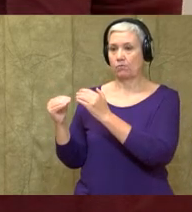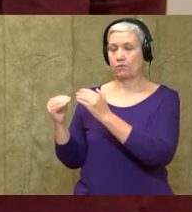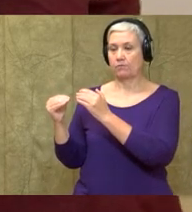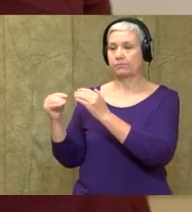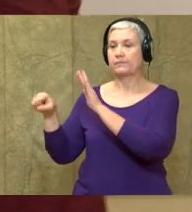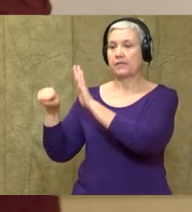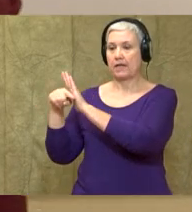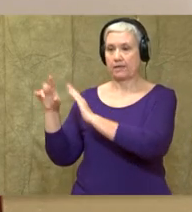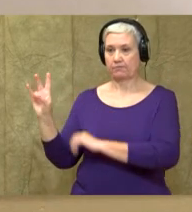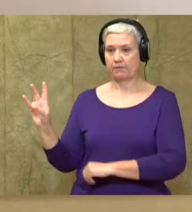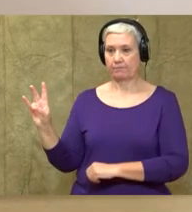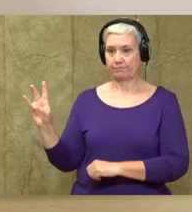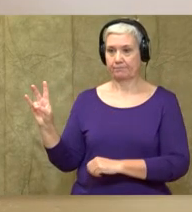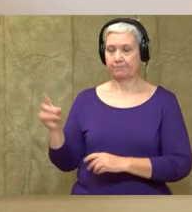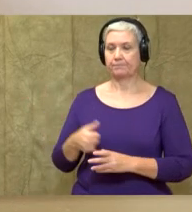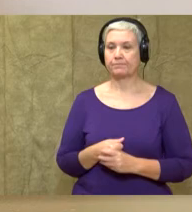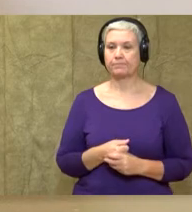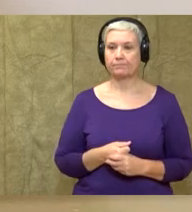negative 7.